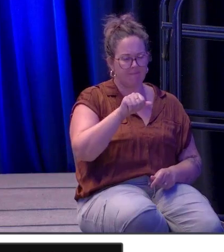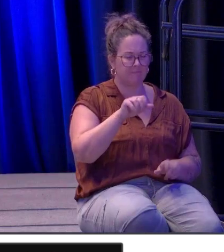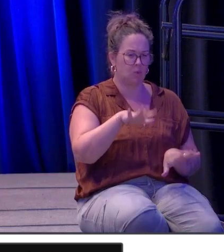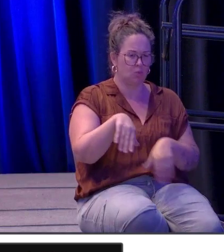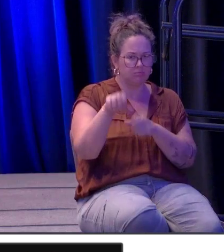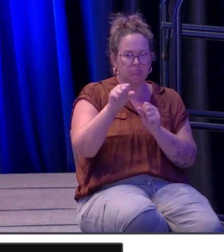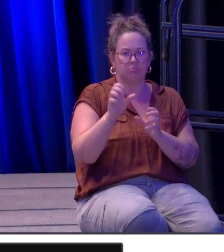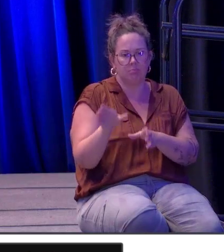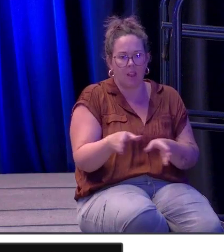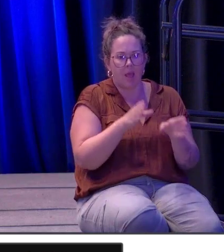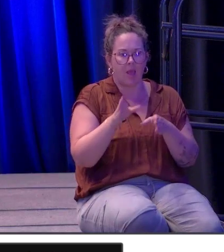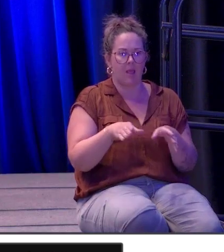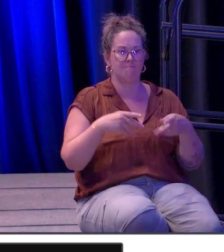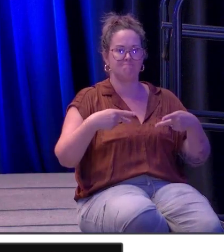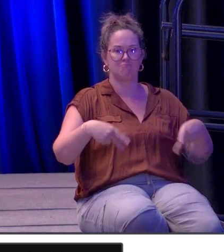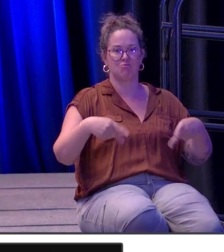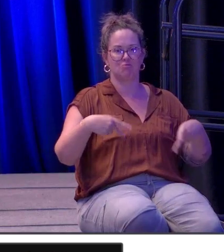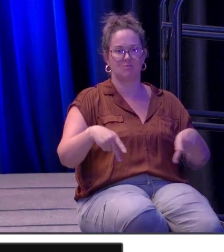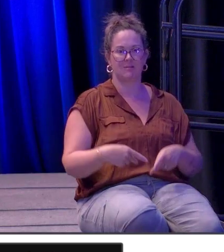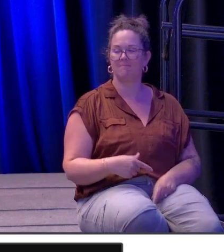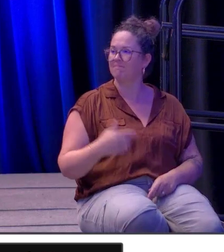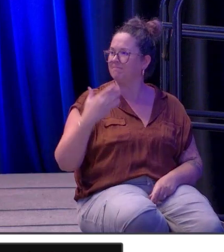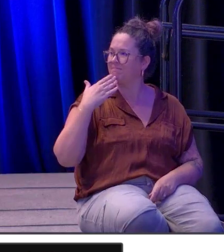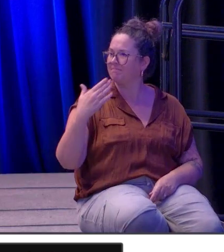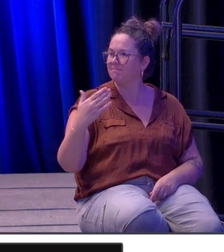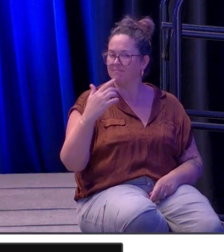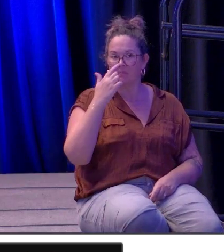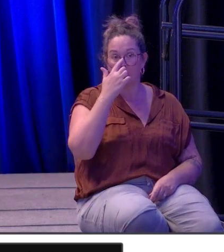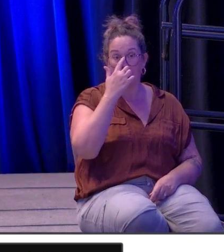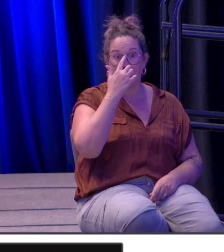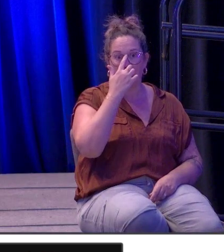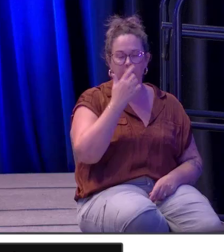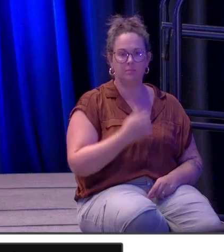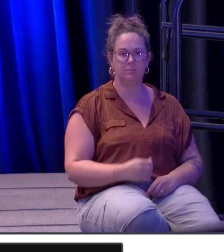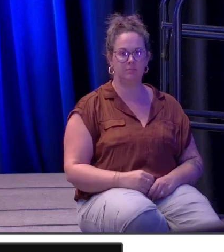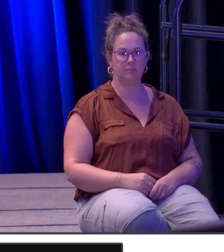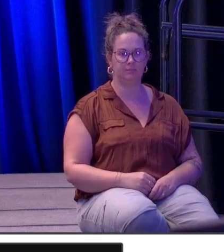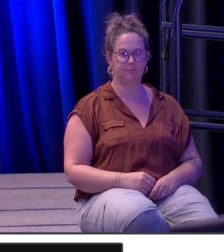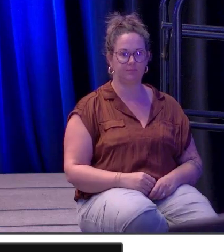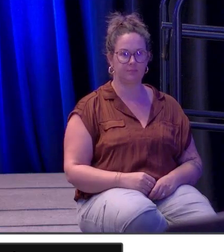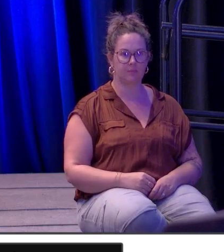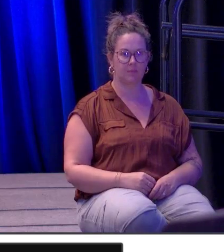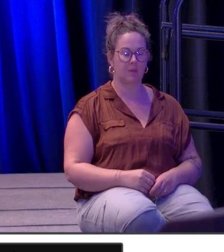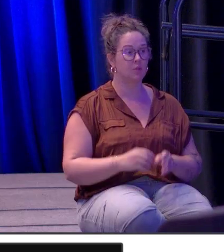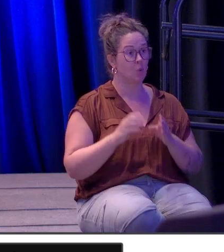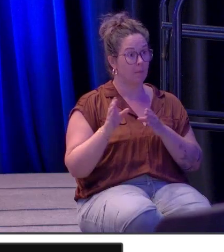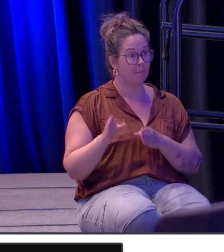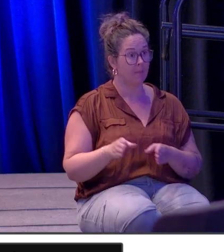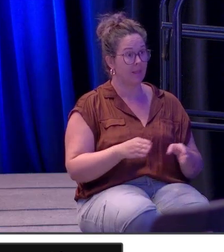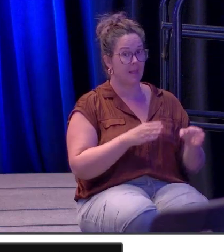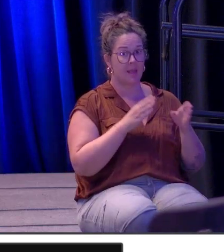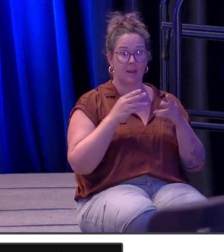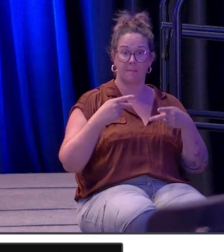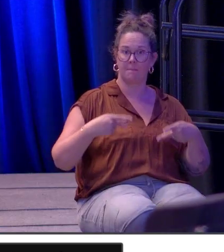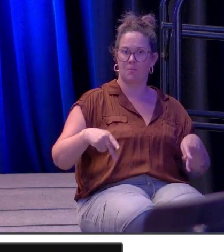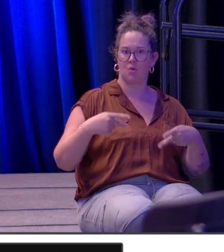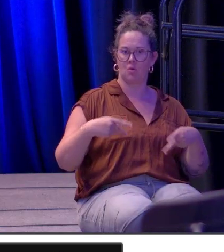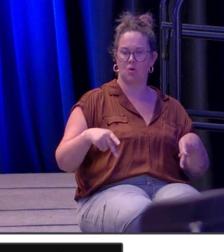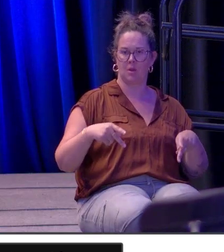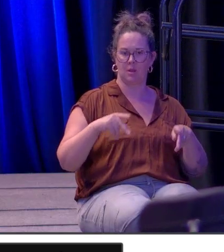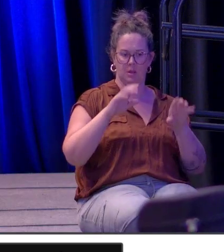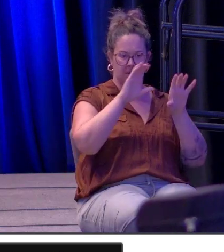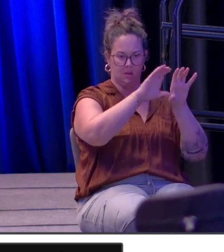parties. Right. Thank you. Yeah, so, the way that we're talking about this planning a party, or this can be kind